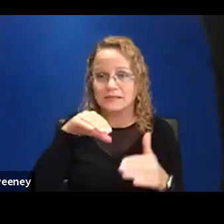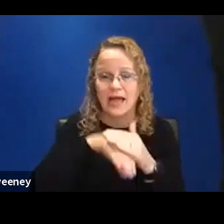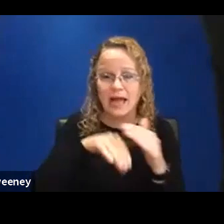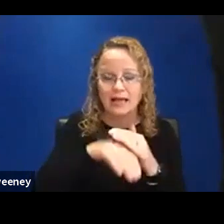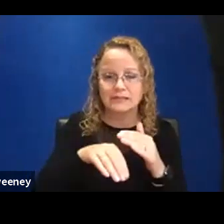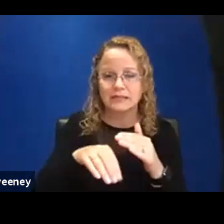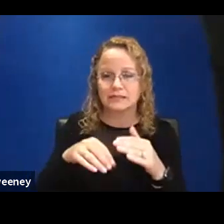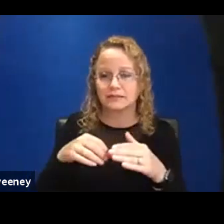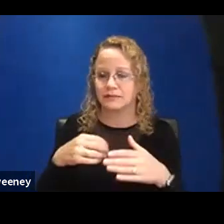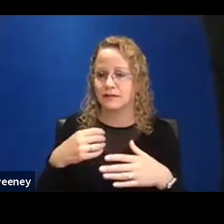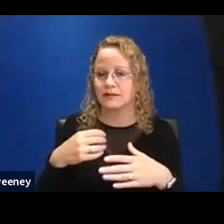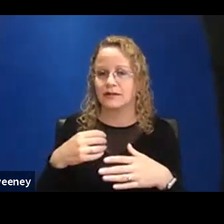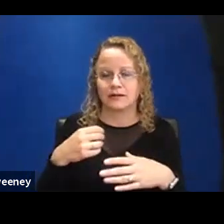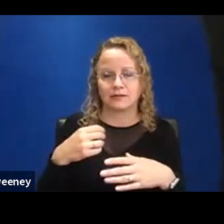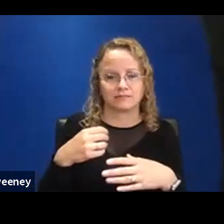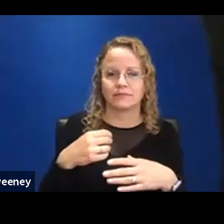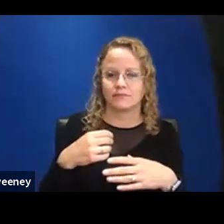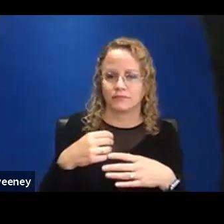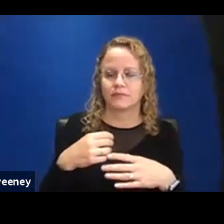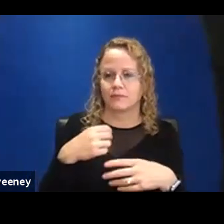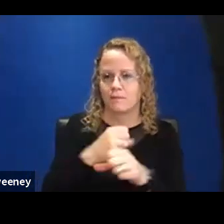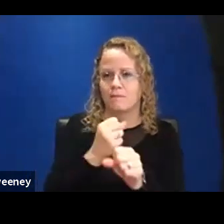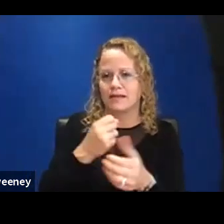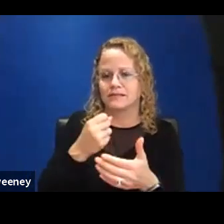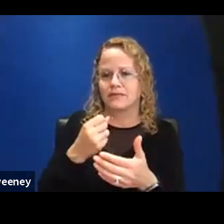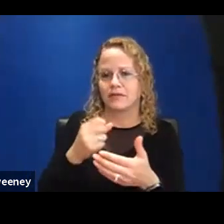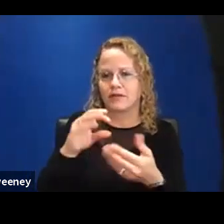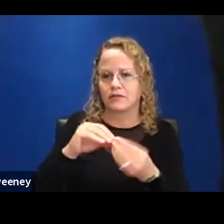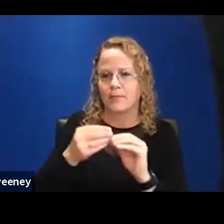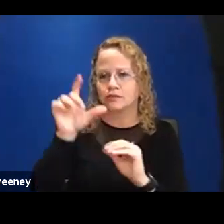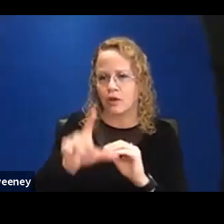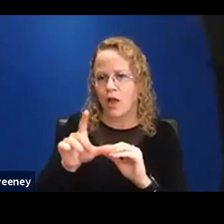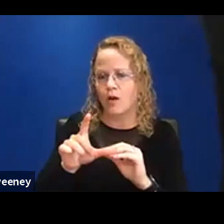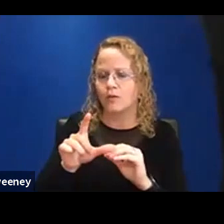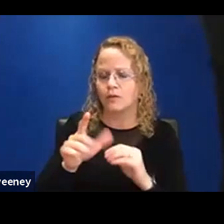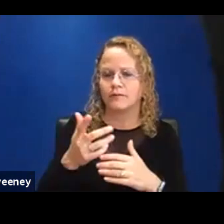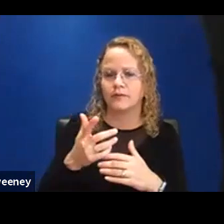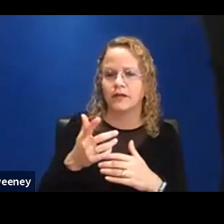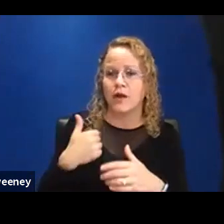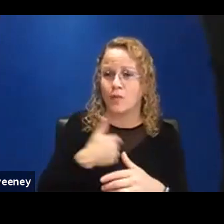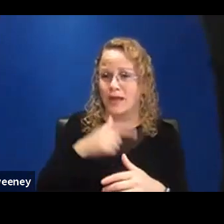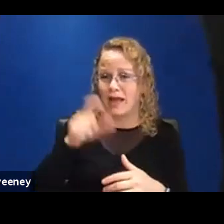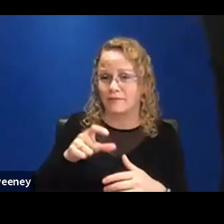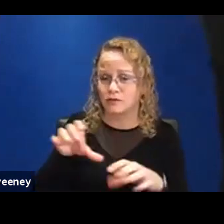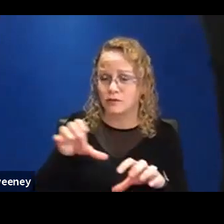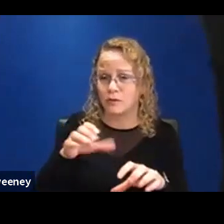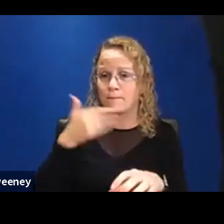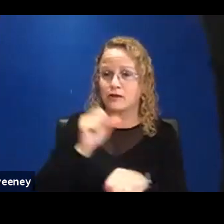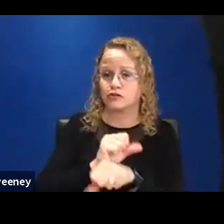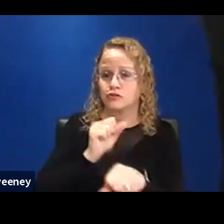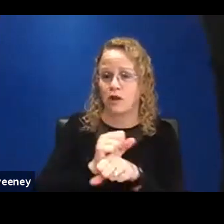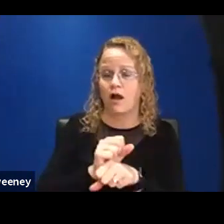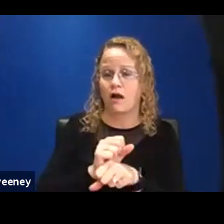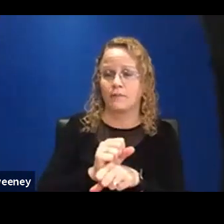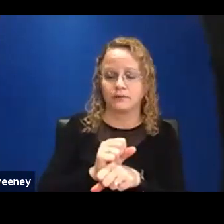drives many of our health disparities, and this is no different. And we've got to do a better job as healthcare providers to get out